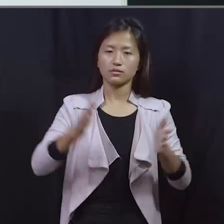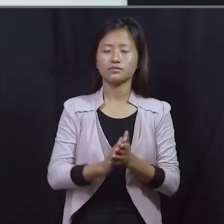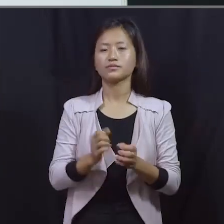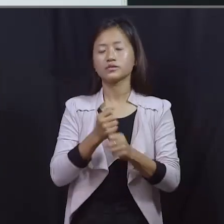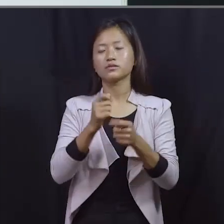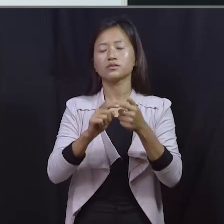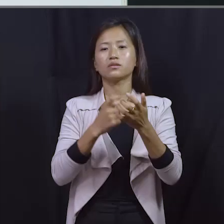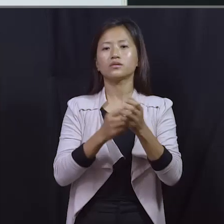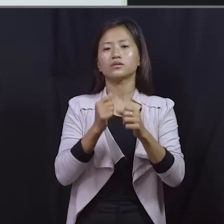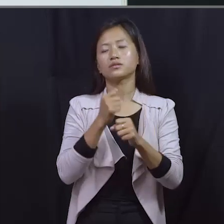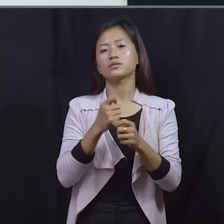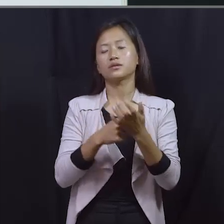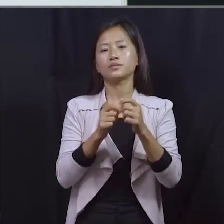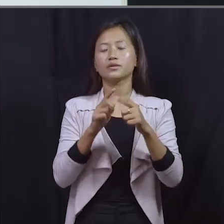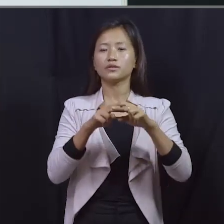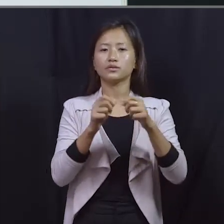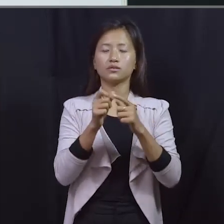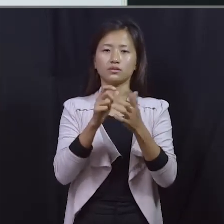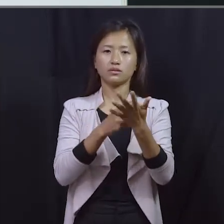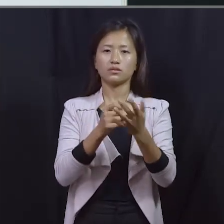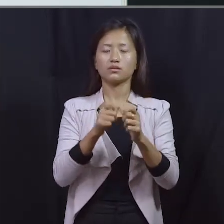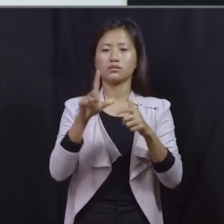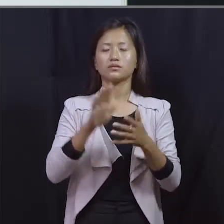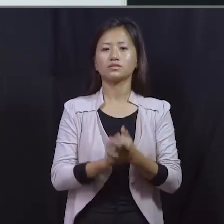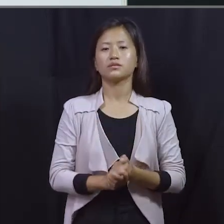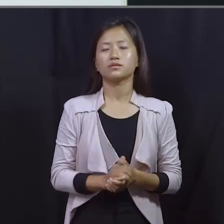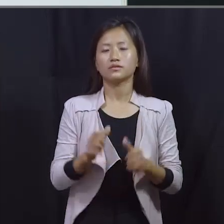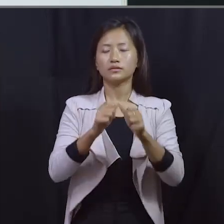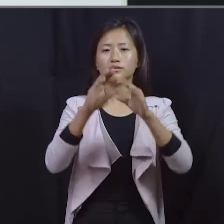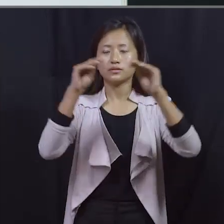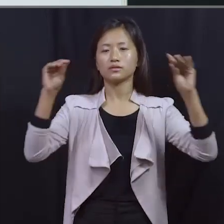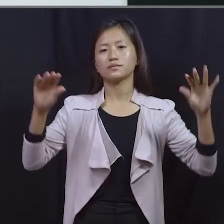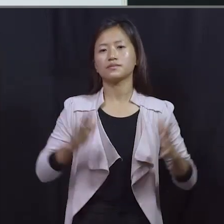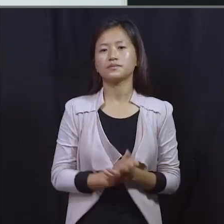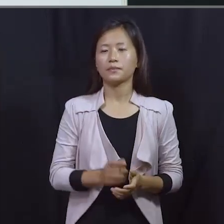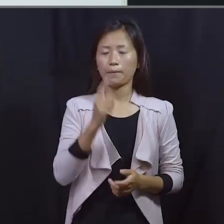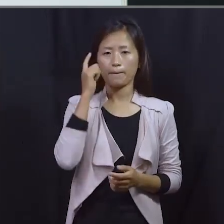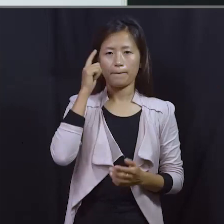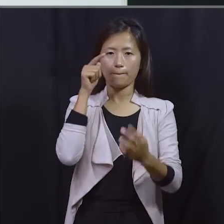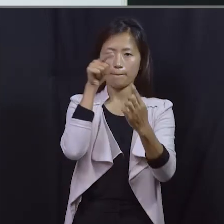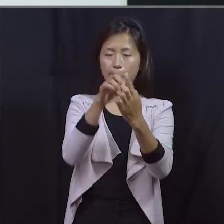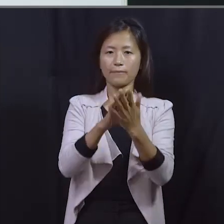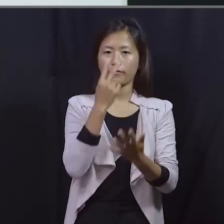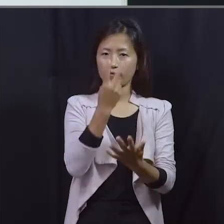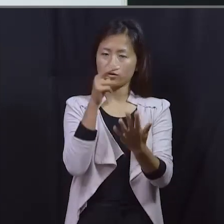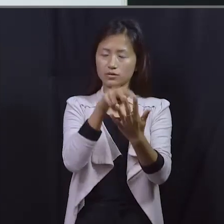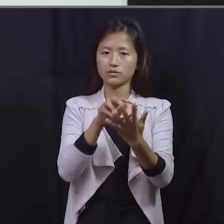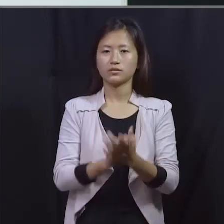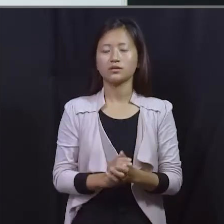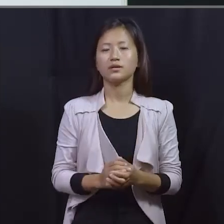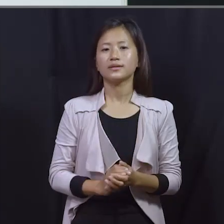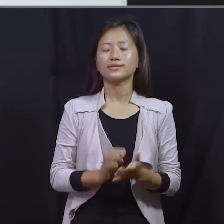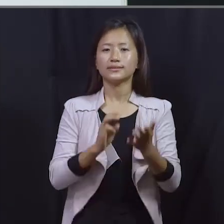geographical extent of Assam. But please remember that we are mainly focusing on the Deccan region of India, that is on